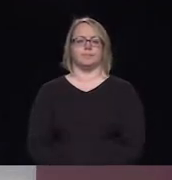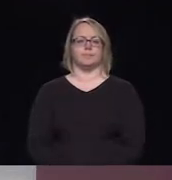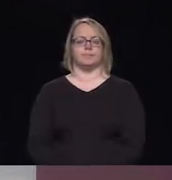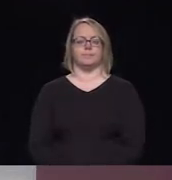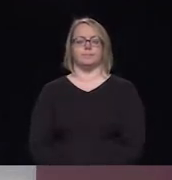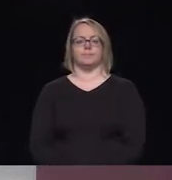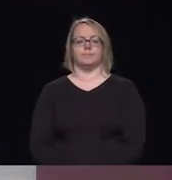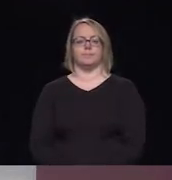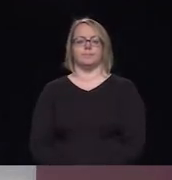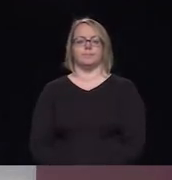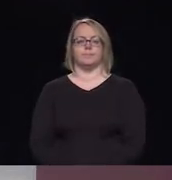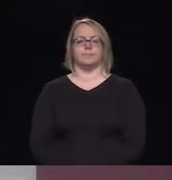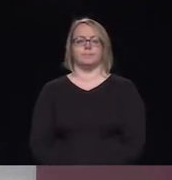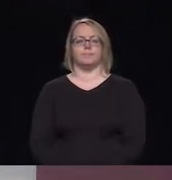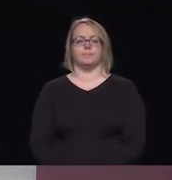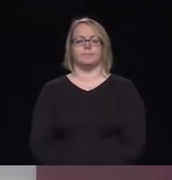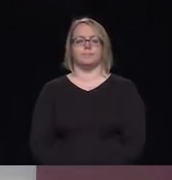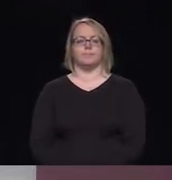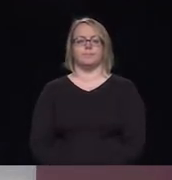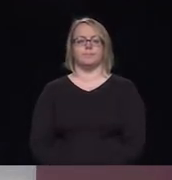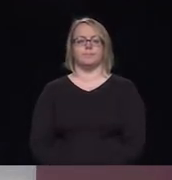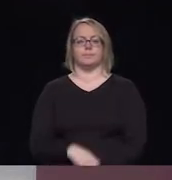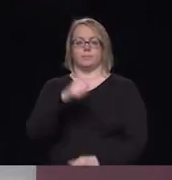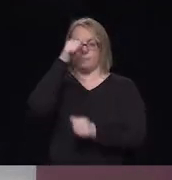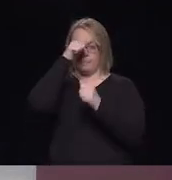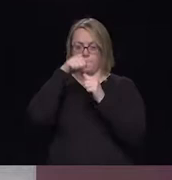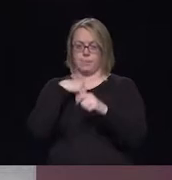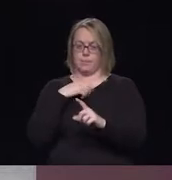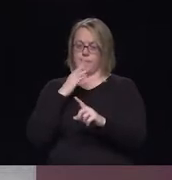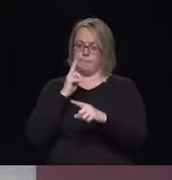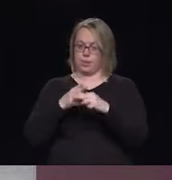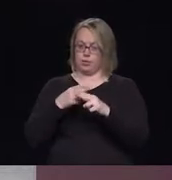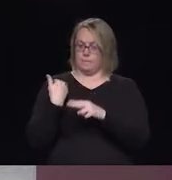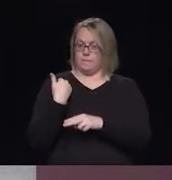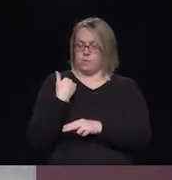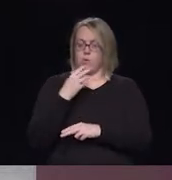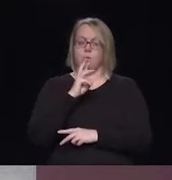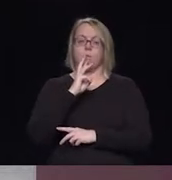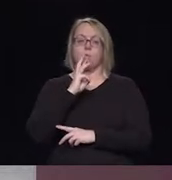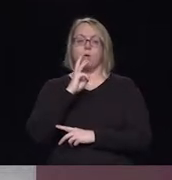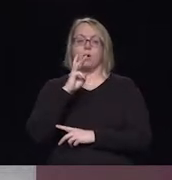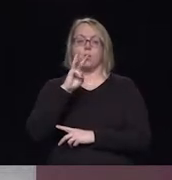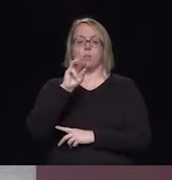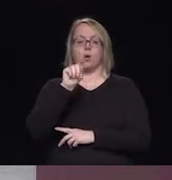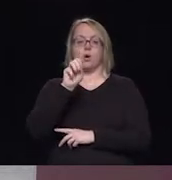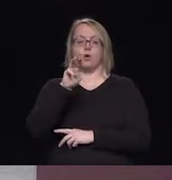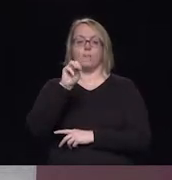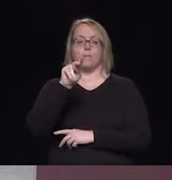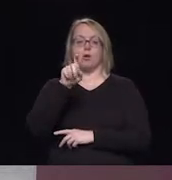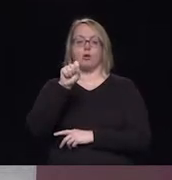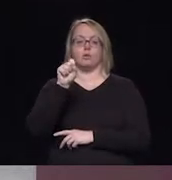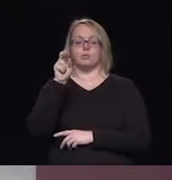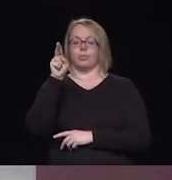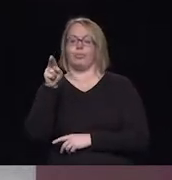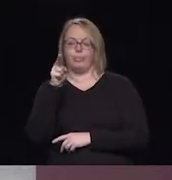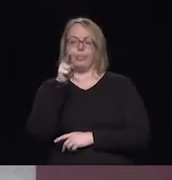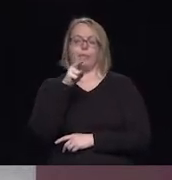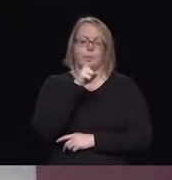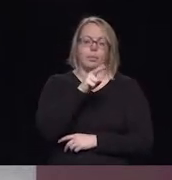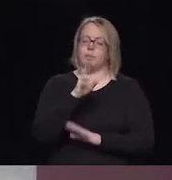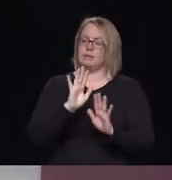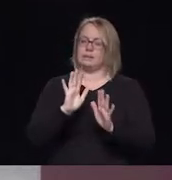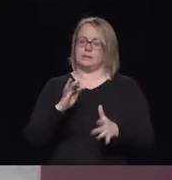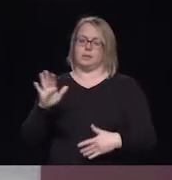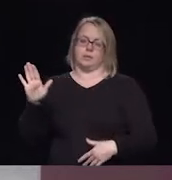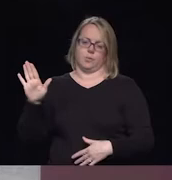Also, you don't want to stop halfway. As I mentioned before, you don't want those water marks. Smooth it out.